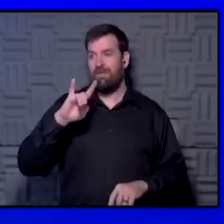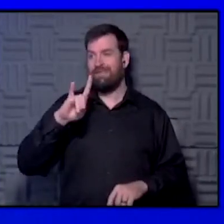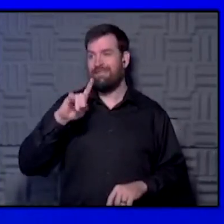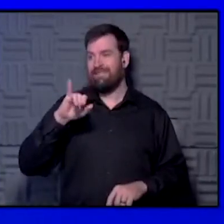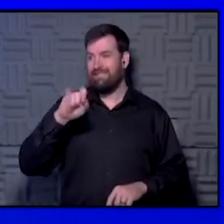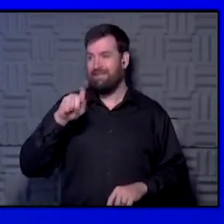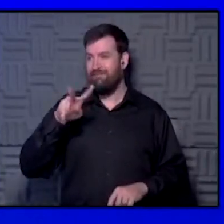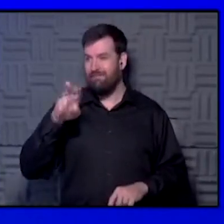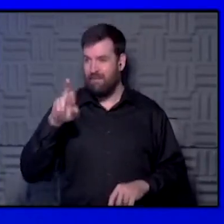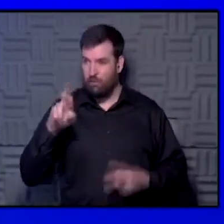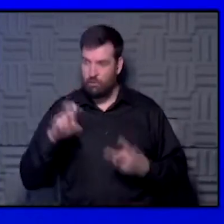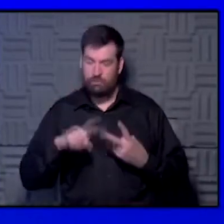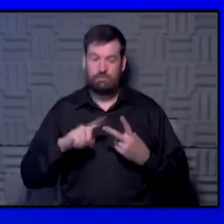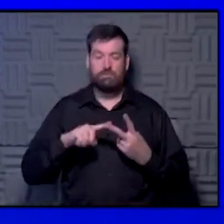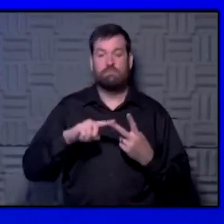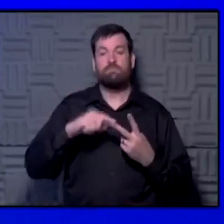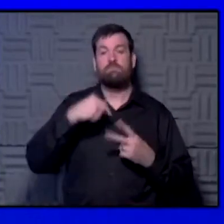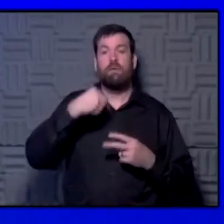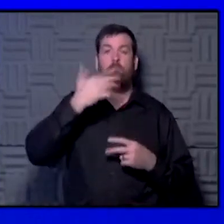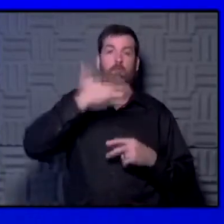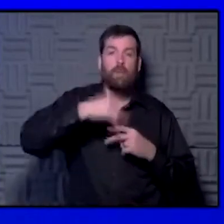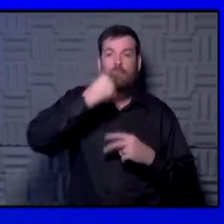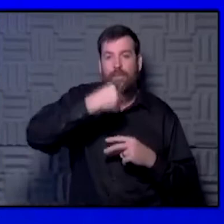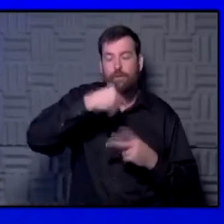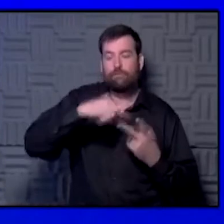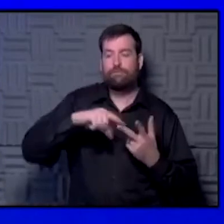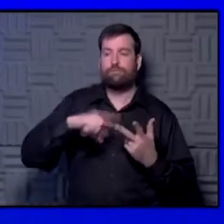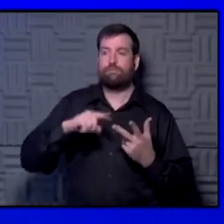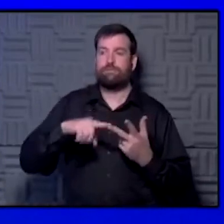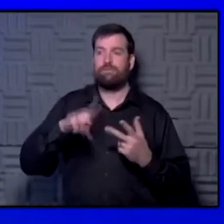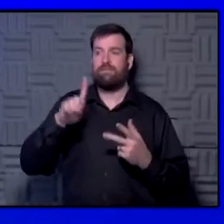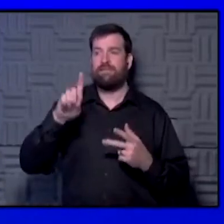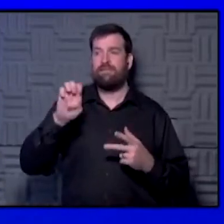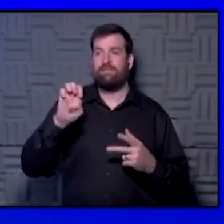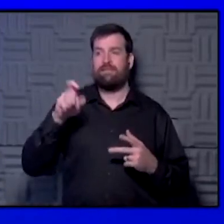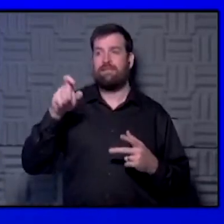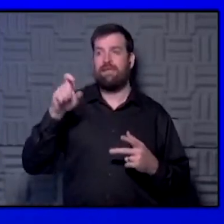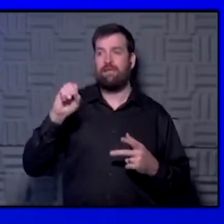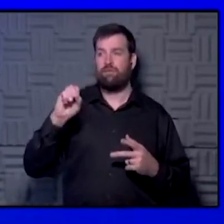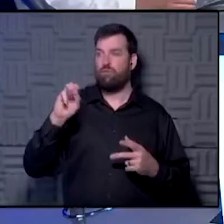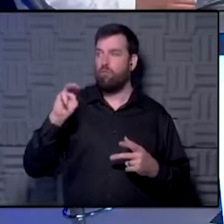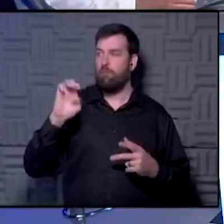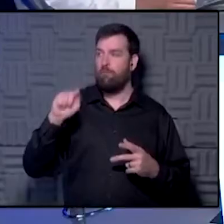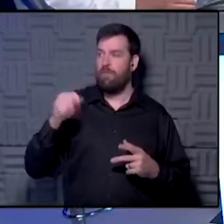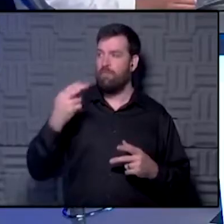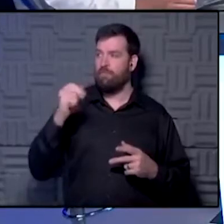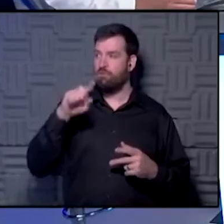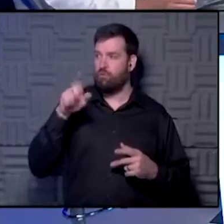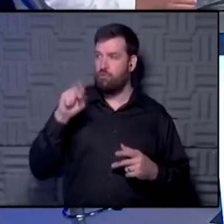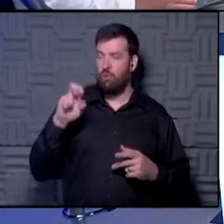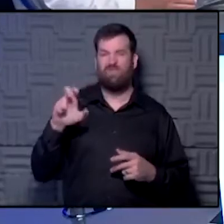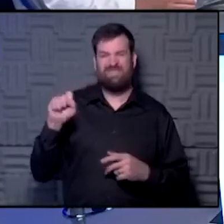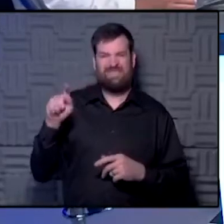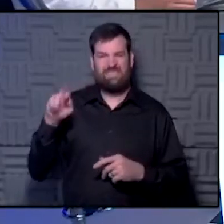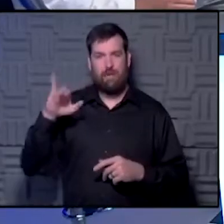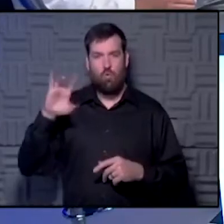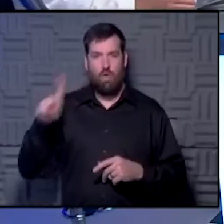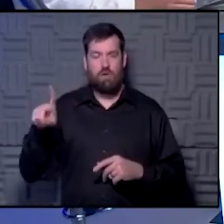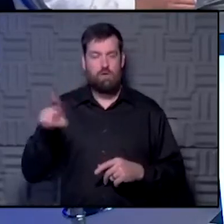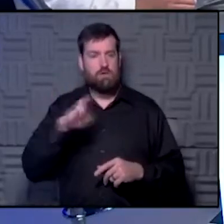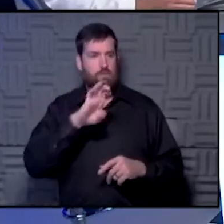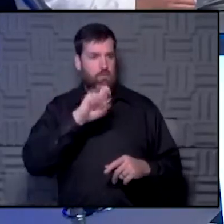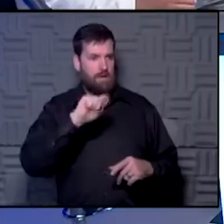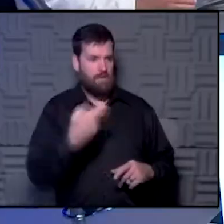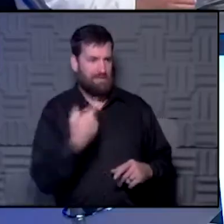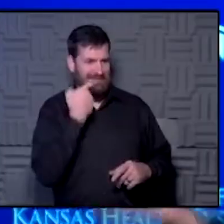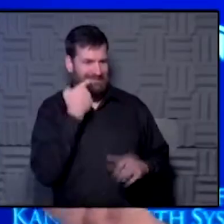plasma, anticoagulation or the blood thinner, and of course the dexamethasone, the steroid. I got to tell you how ignorant I am. What Beth just